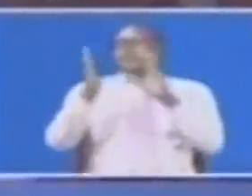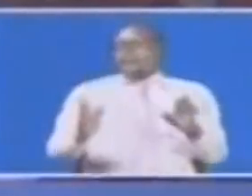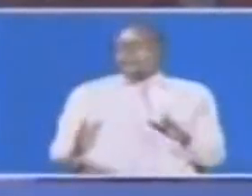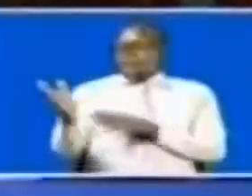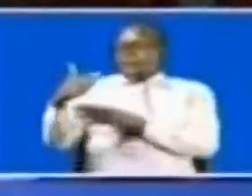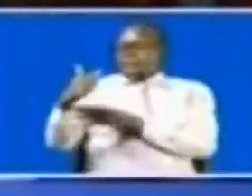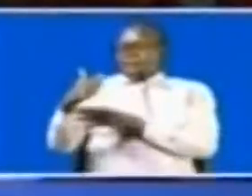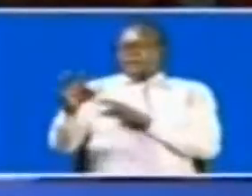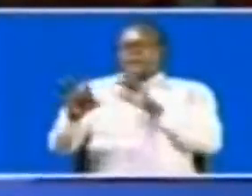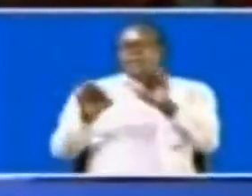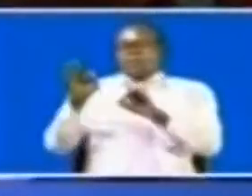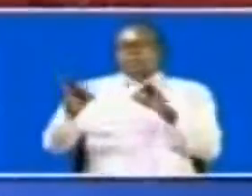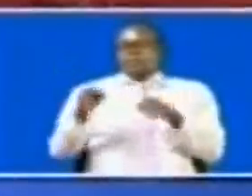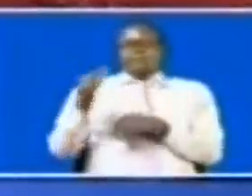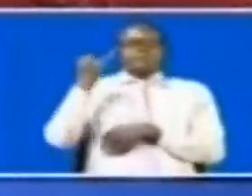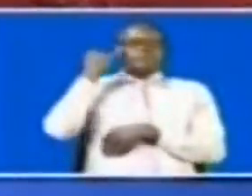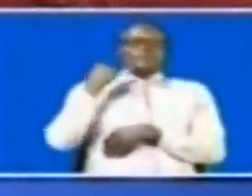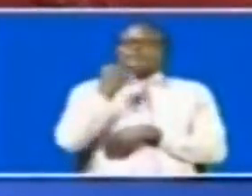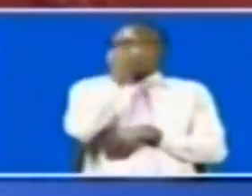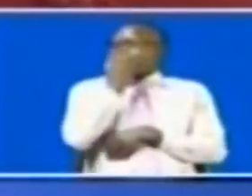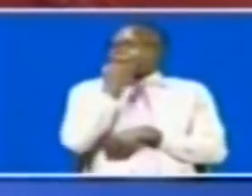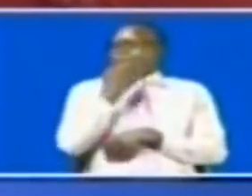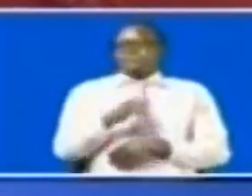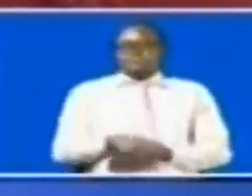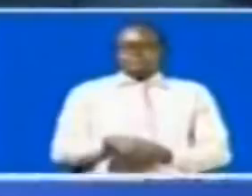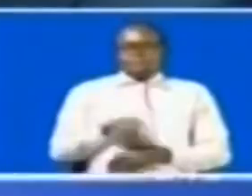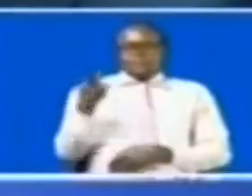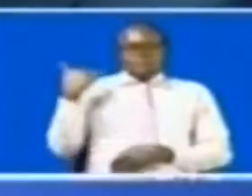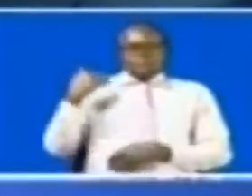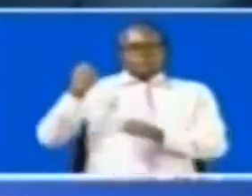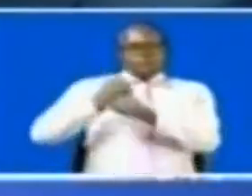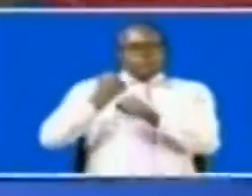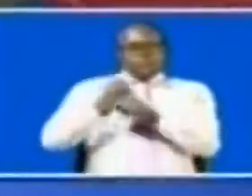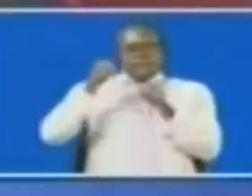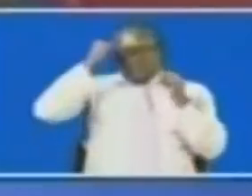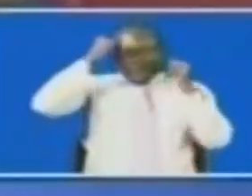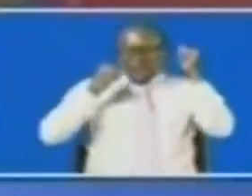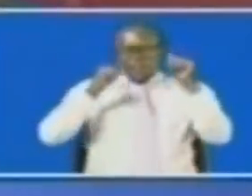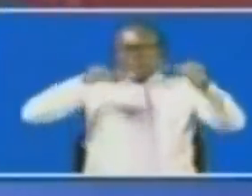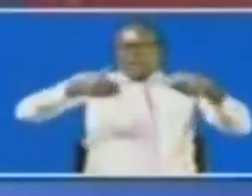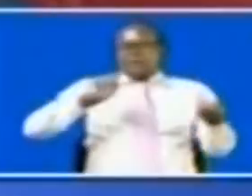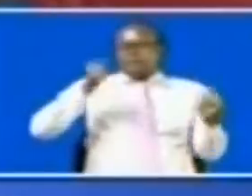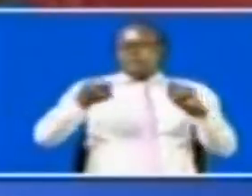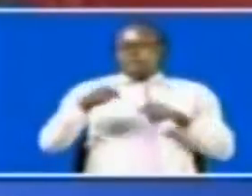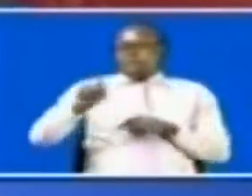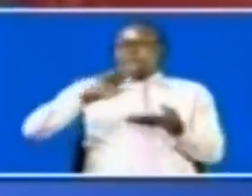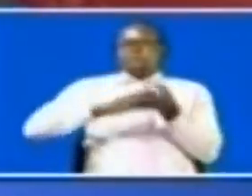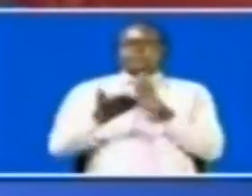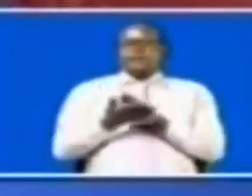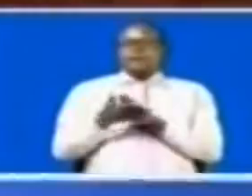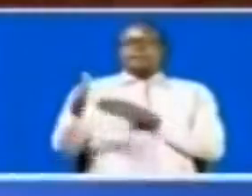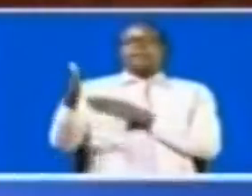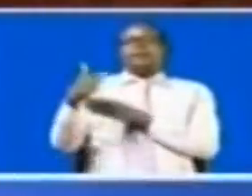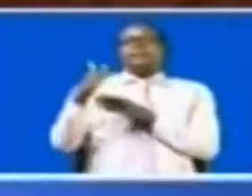the ambassadorial nominee to Israel. You are a commander per se. How are you going to change yourself so that you